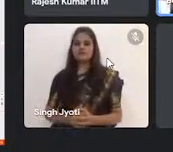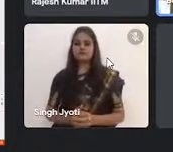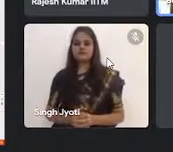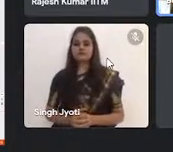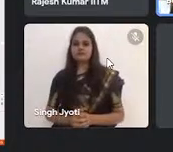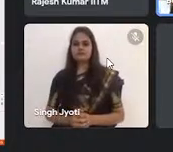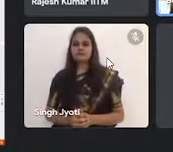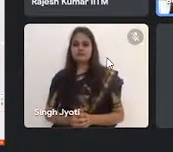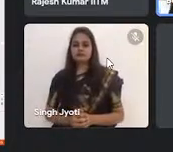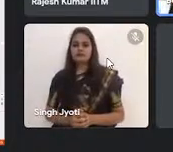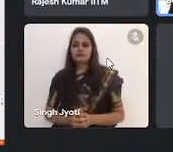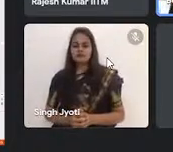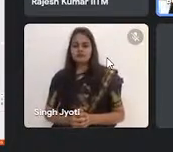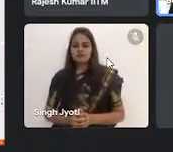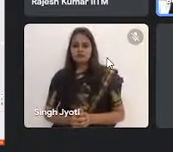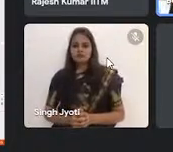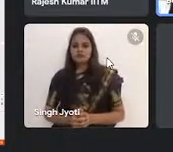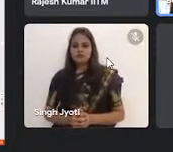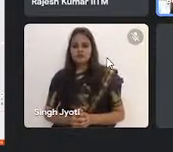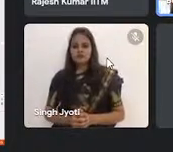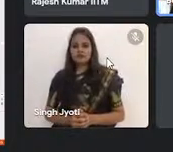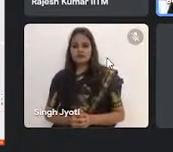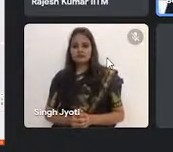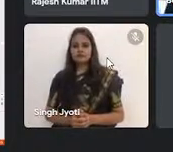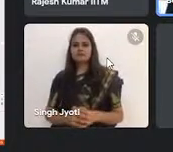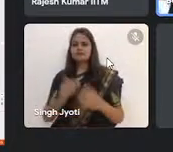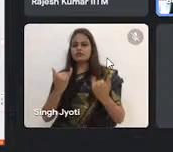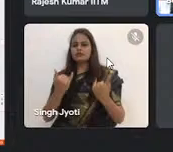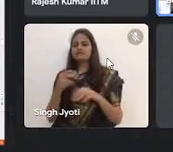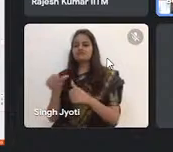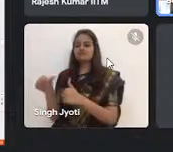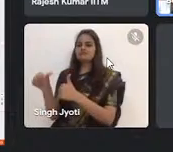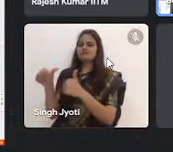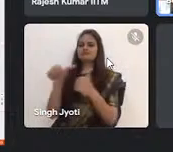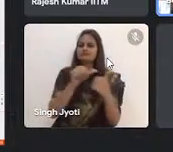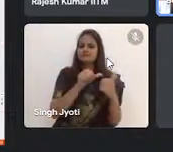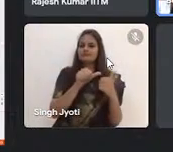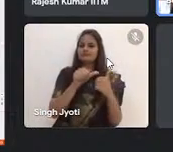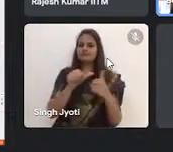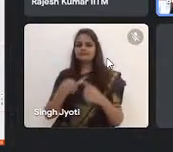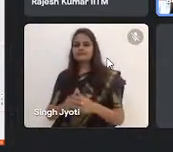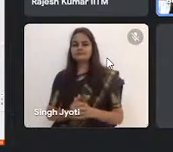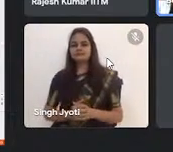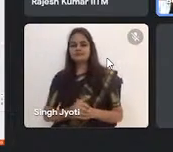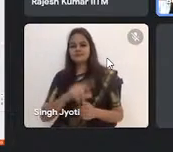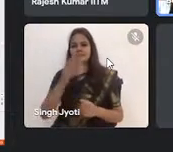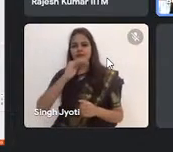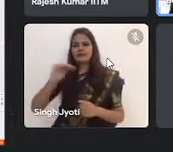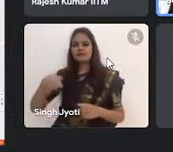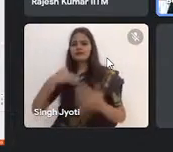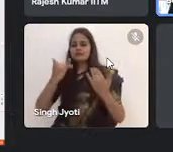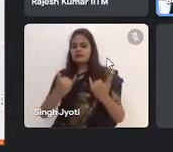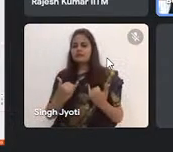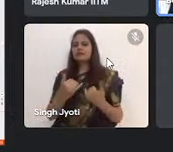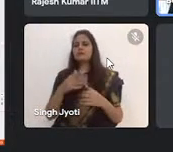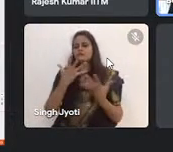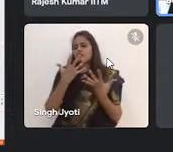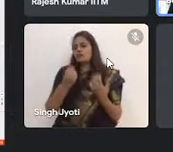Okay, so now I'm going to come back to children at the end, but I now want to talk about an area that